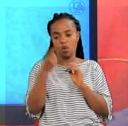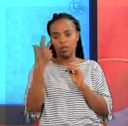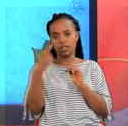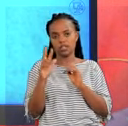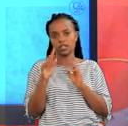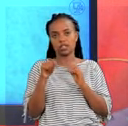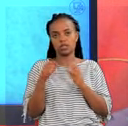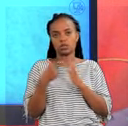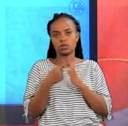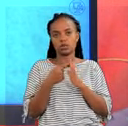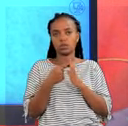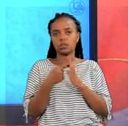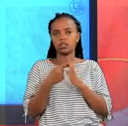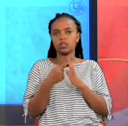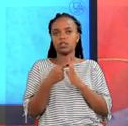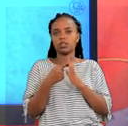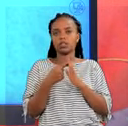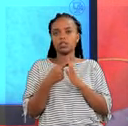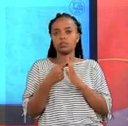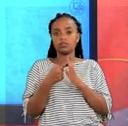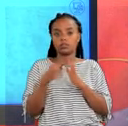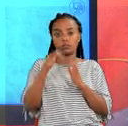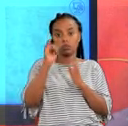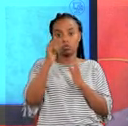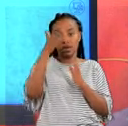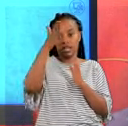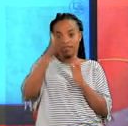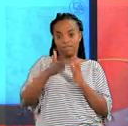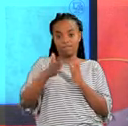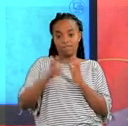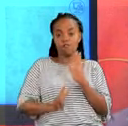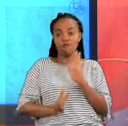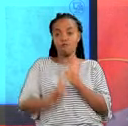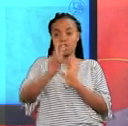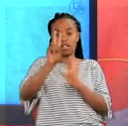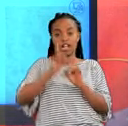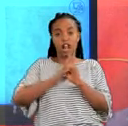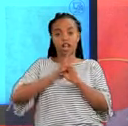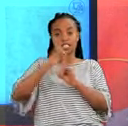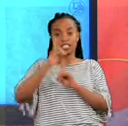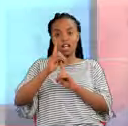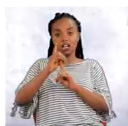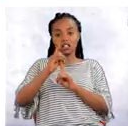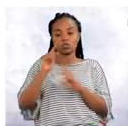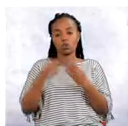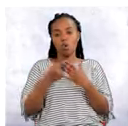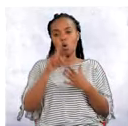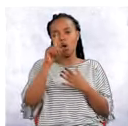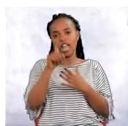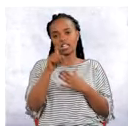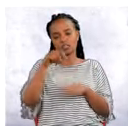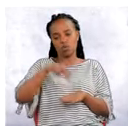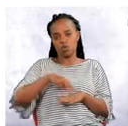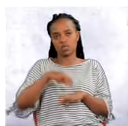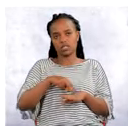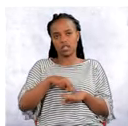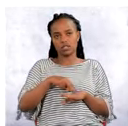1, 13. So this distance is a vertical distance. X coordinate is